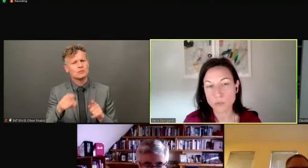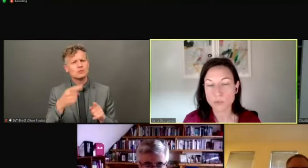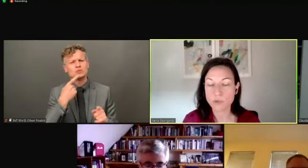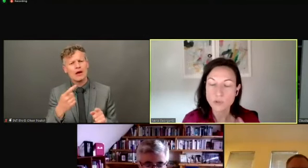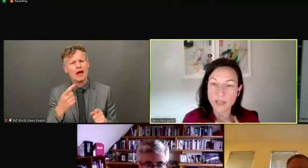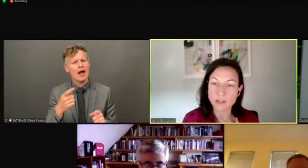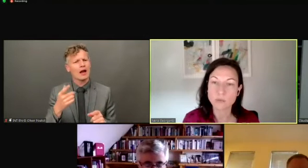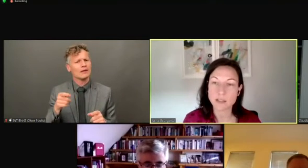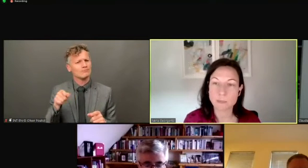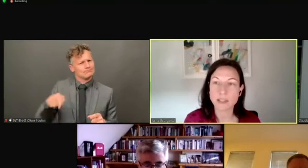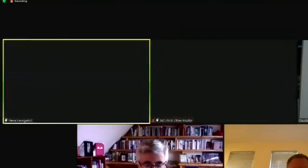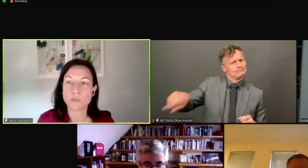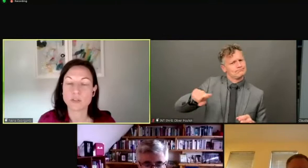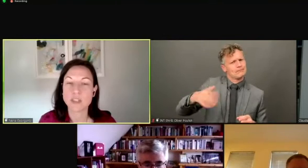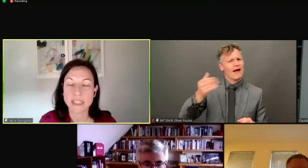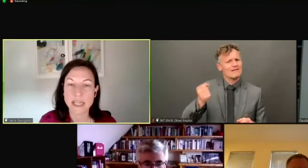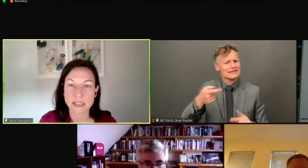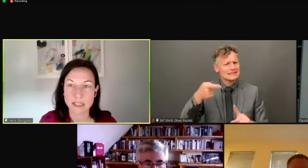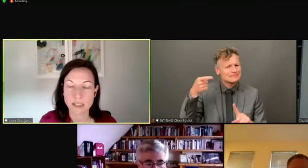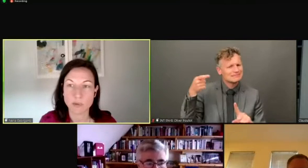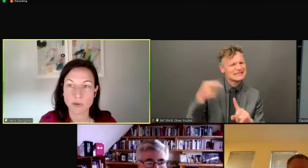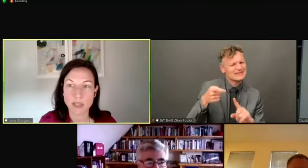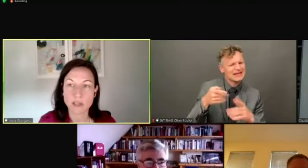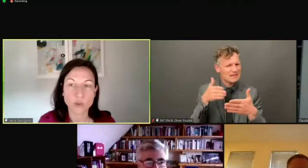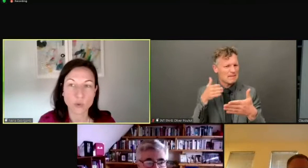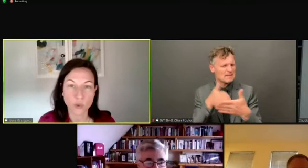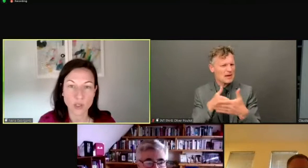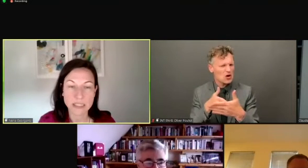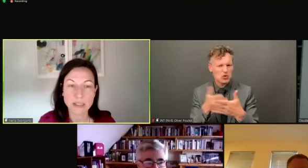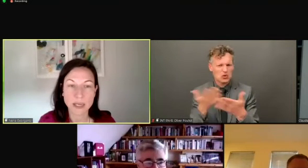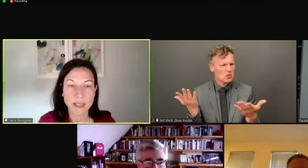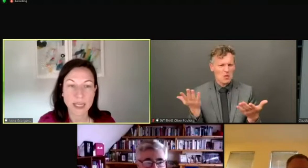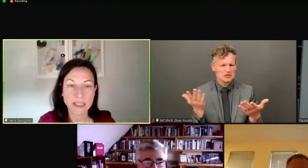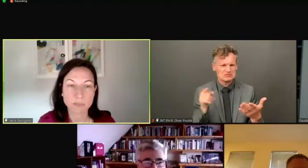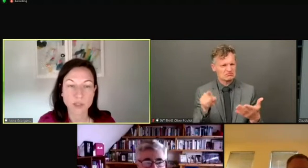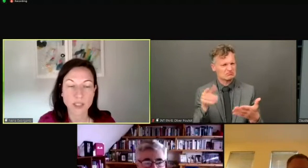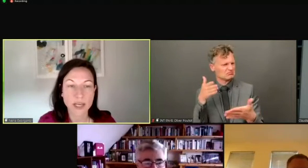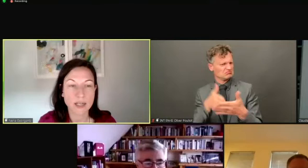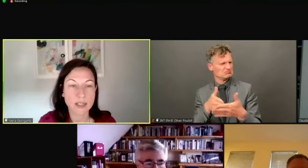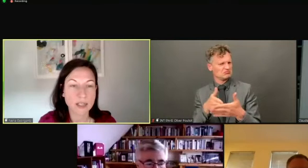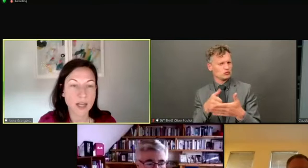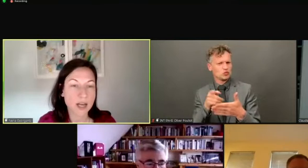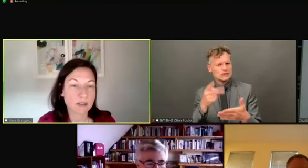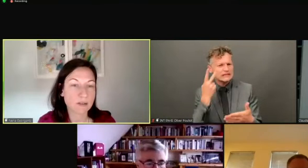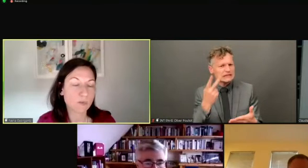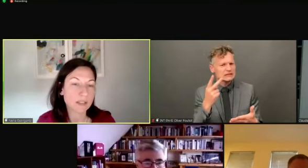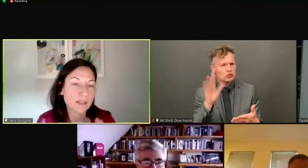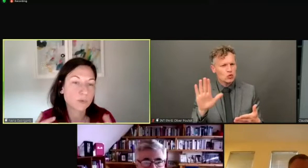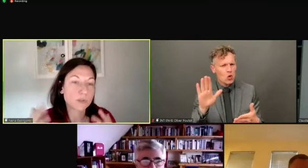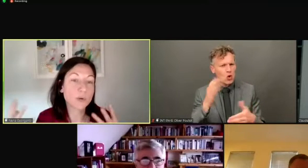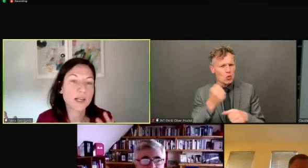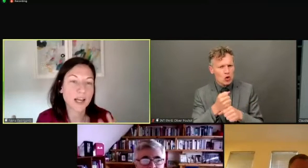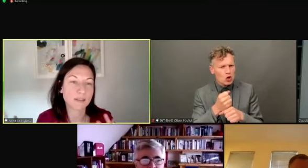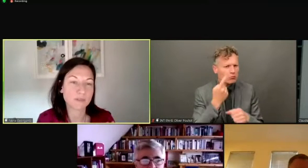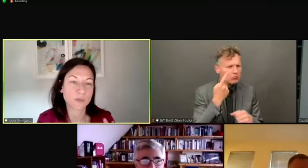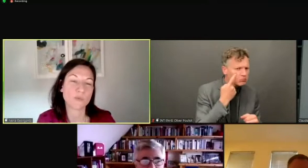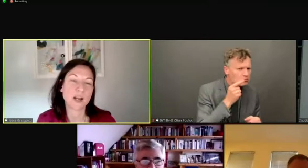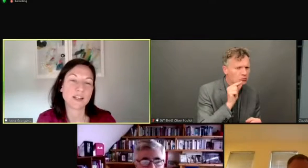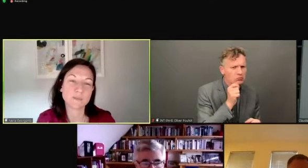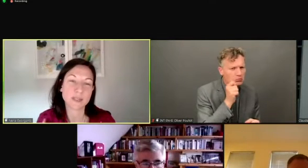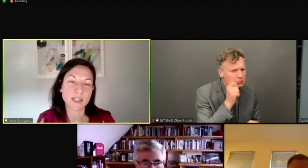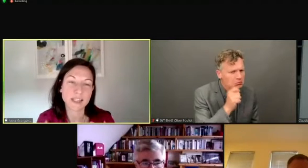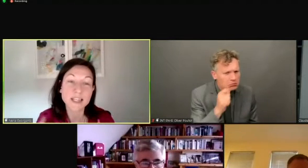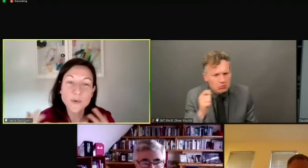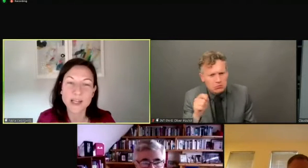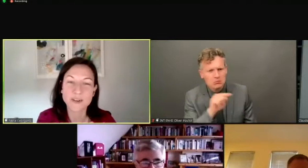So would you like to expand on what you see as this barrier in your work as independent expert, and what it would look like if this would right